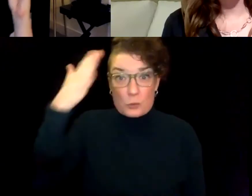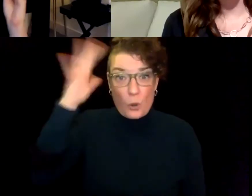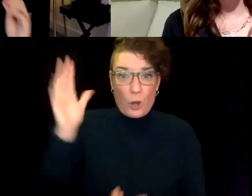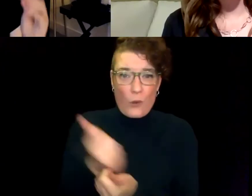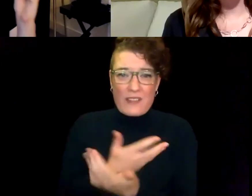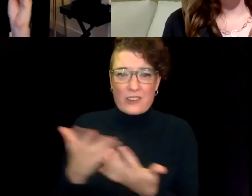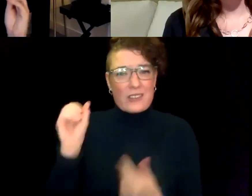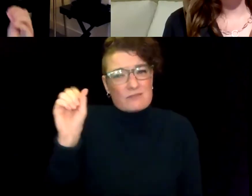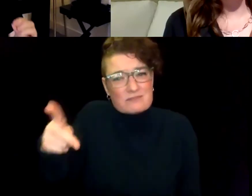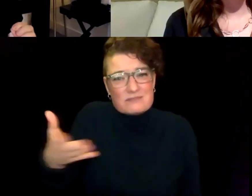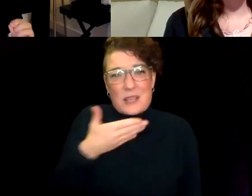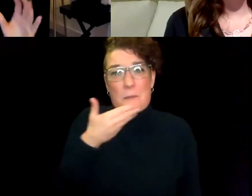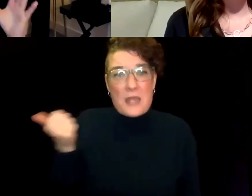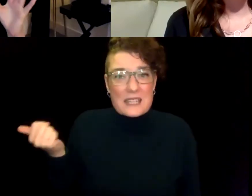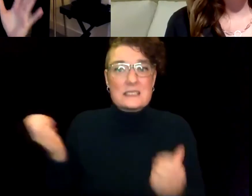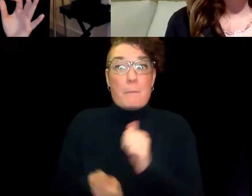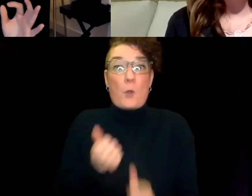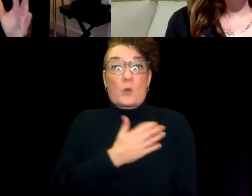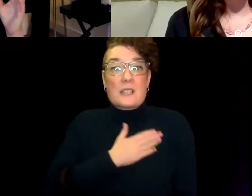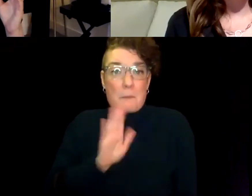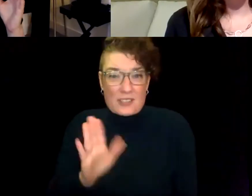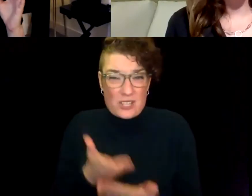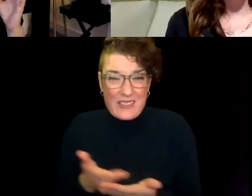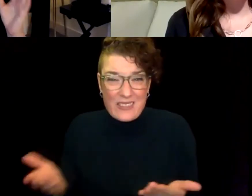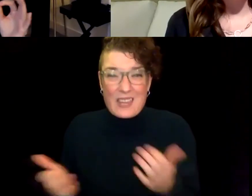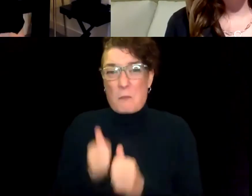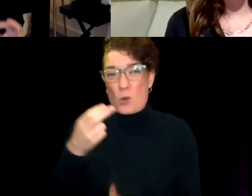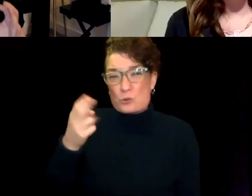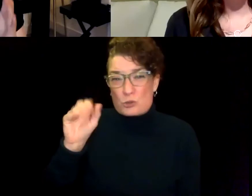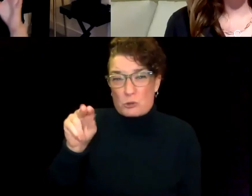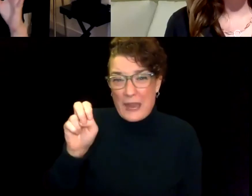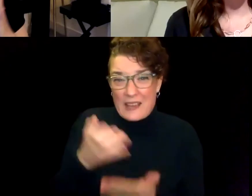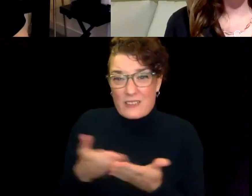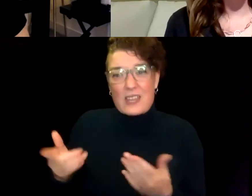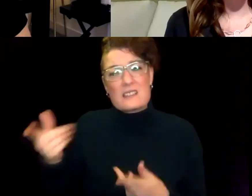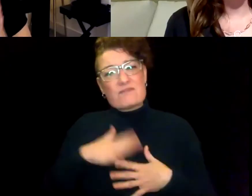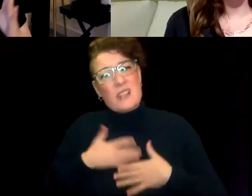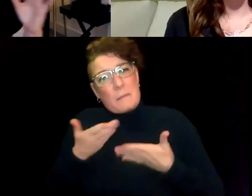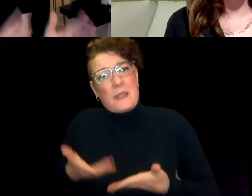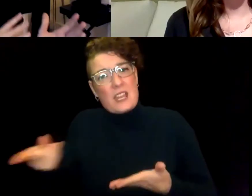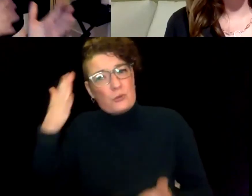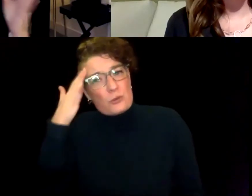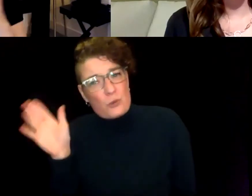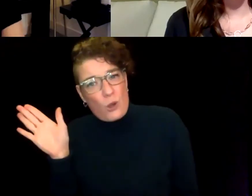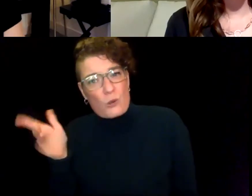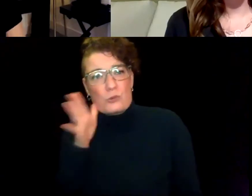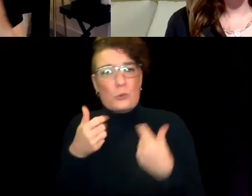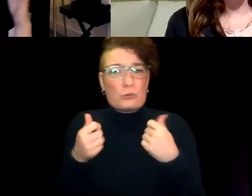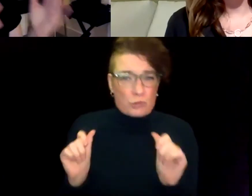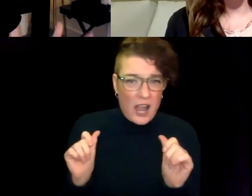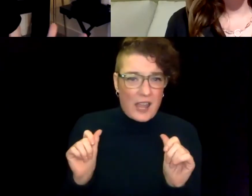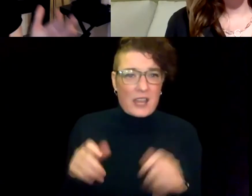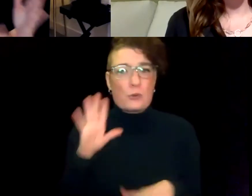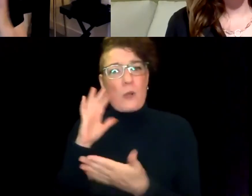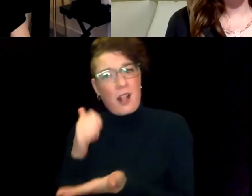most compassionate and humane thing is to tell the patient, I do not know. I do not know, I'm going to try, or I do not know, I'm going to